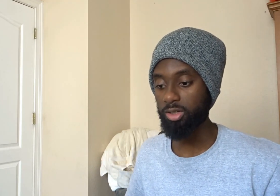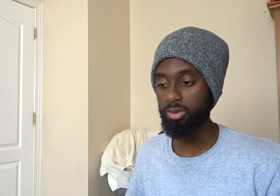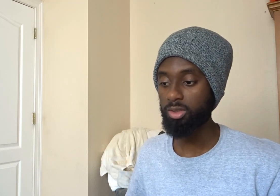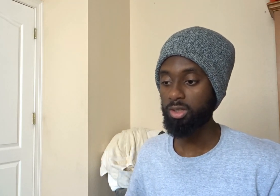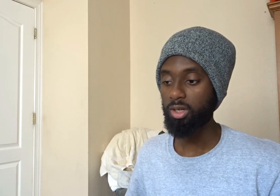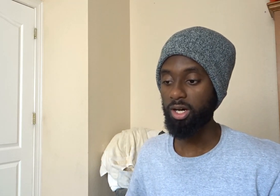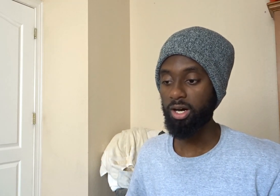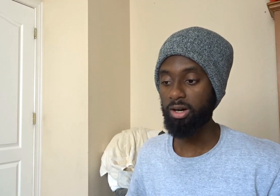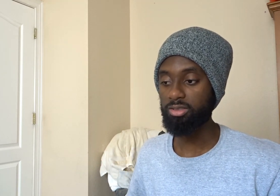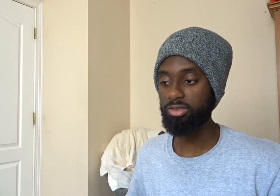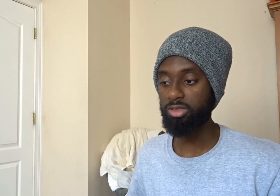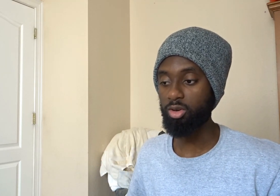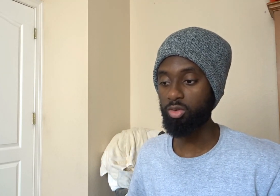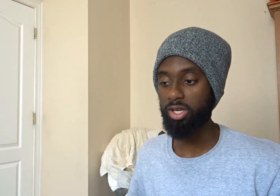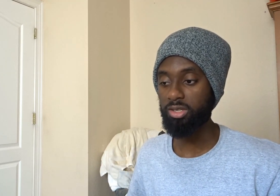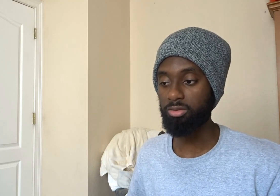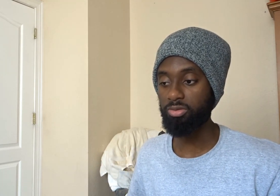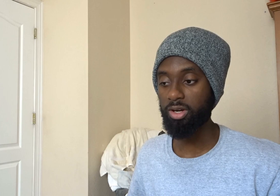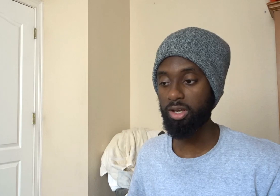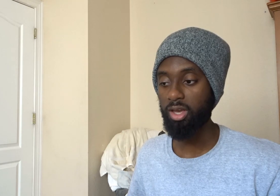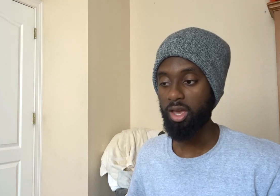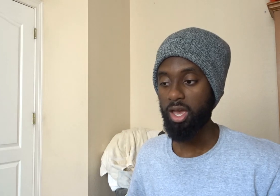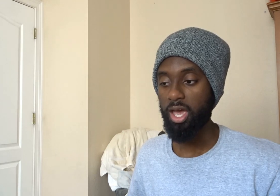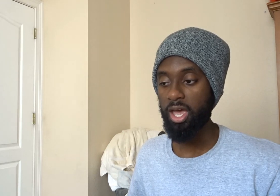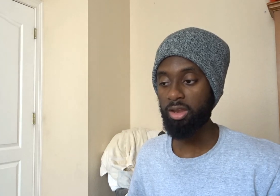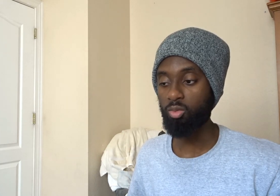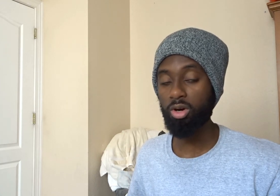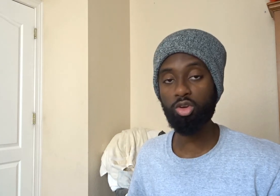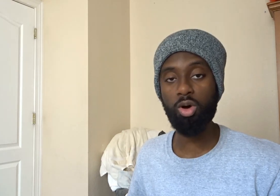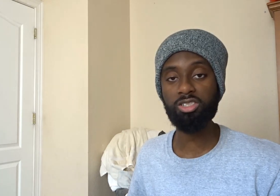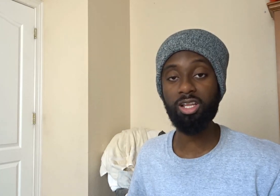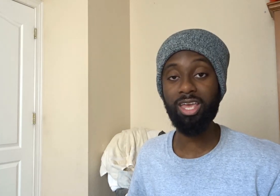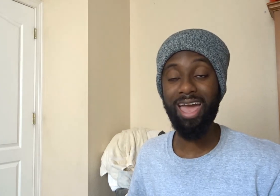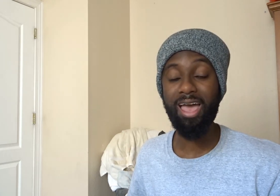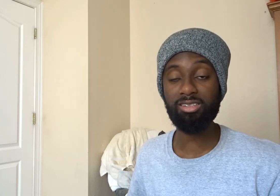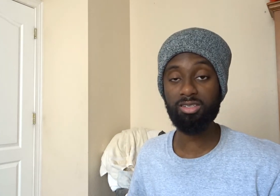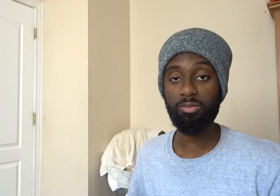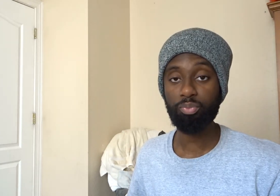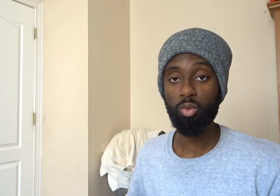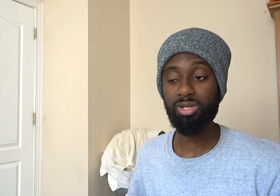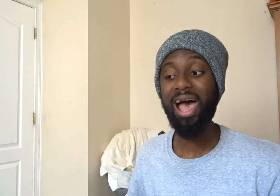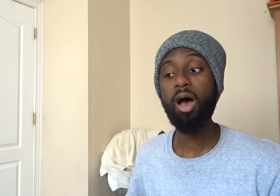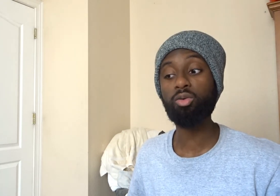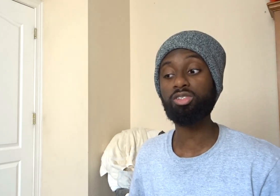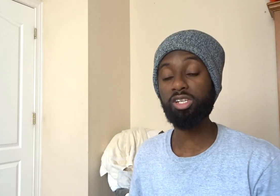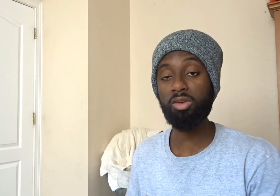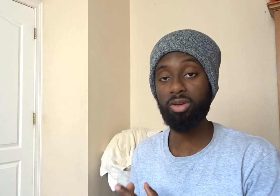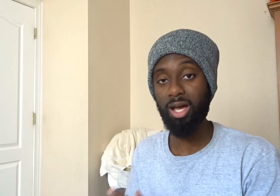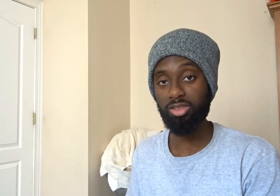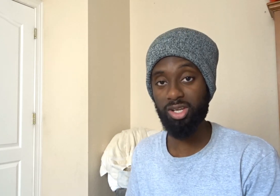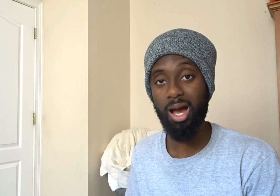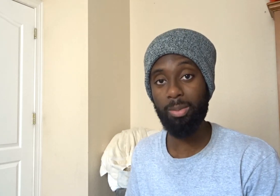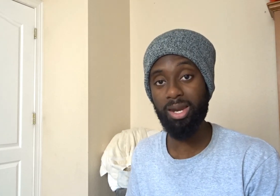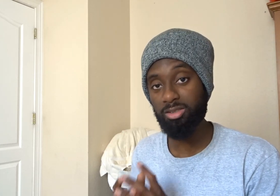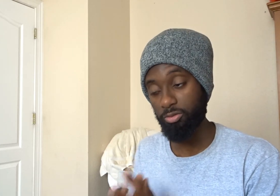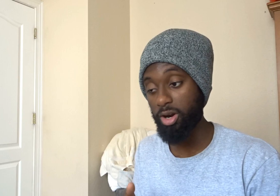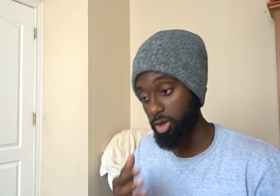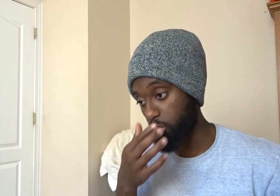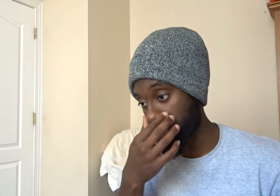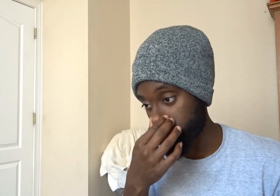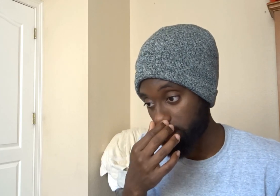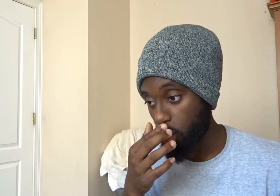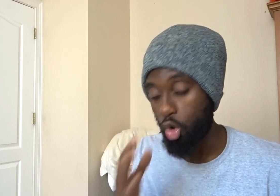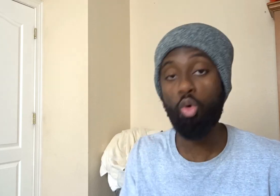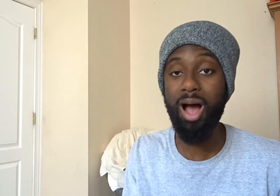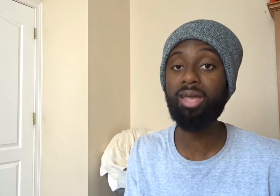but still crazy and funny. And one of the questions that they asked was how she even got the job. And that's a very